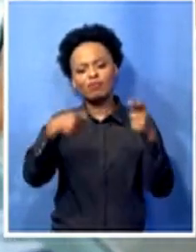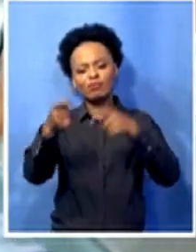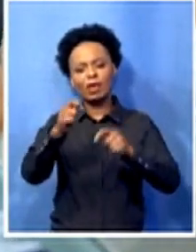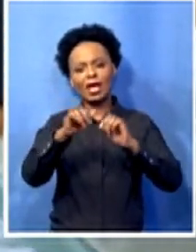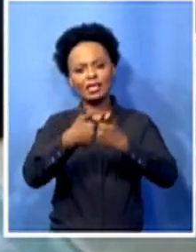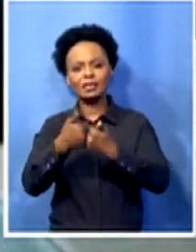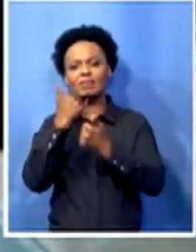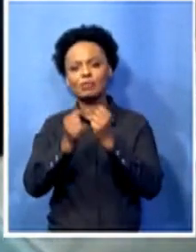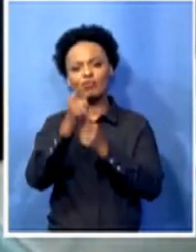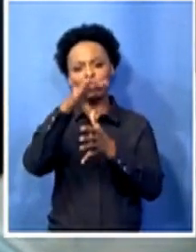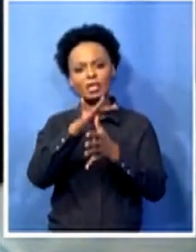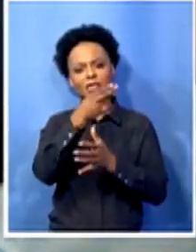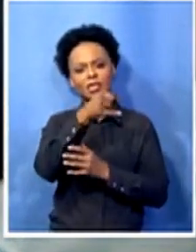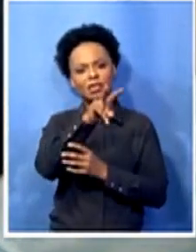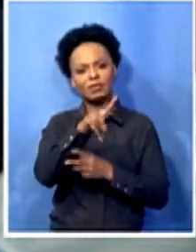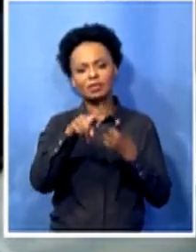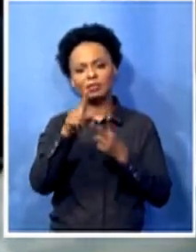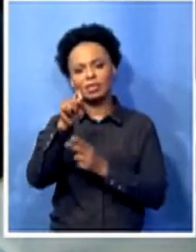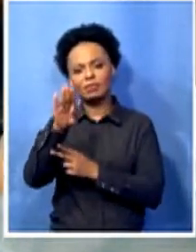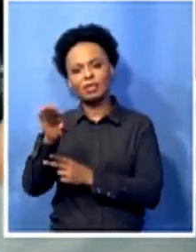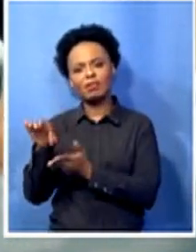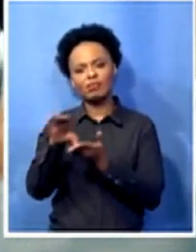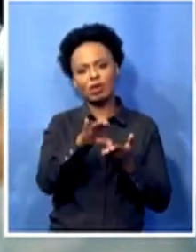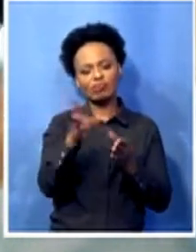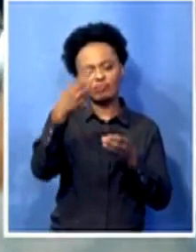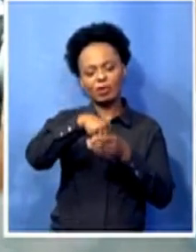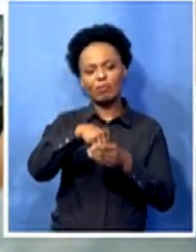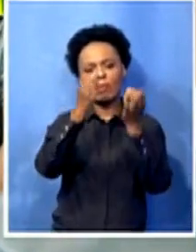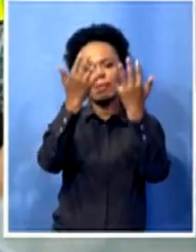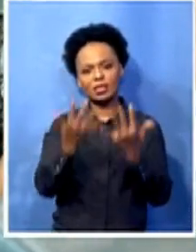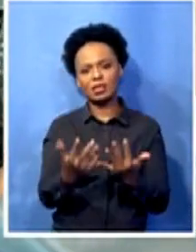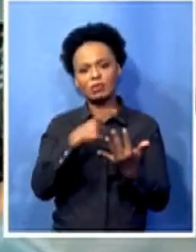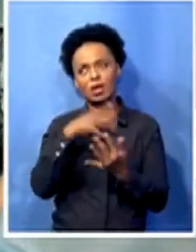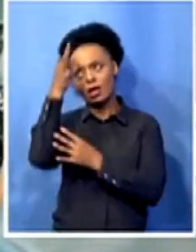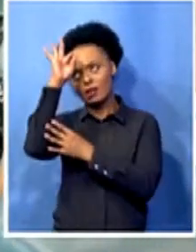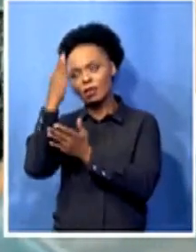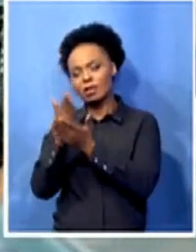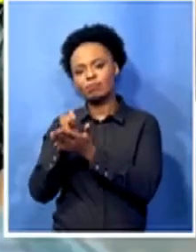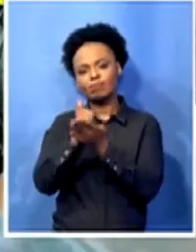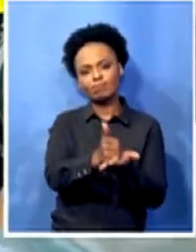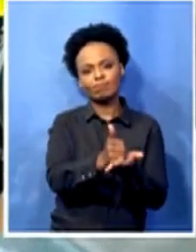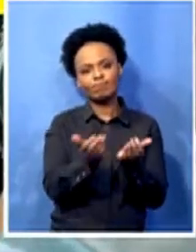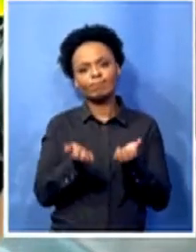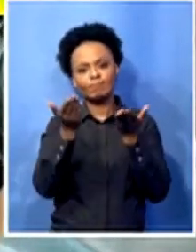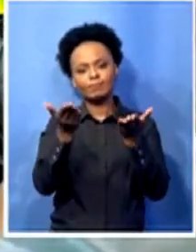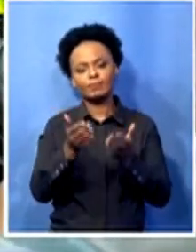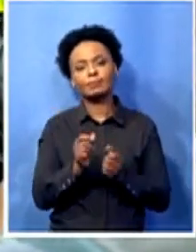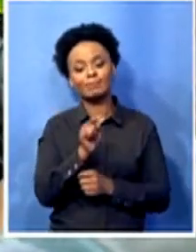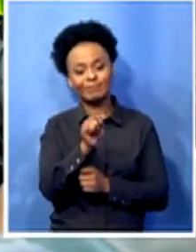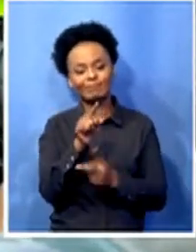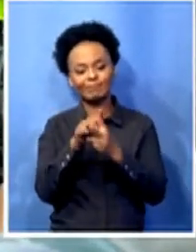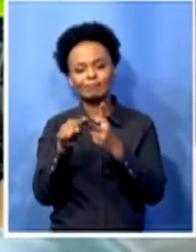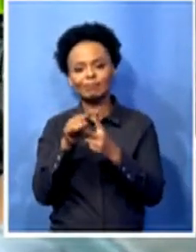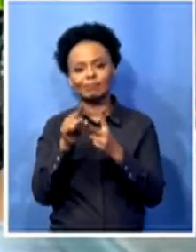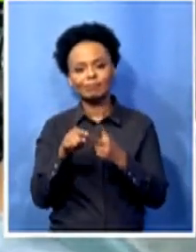in budgeting in order for the state to meet these targets. On human resources, we call for more health